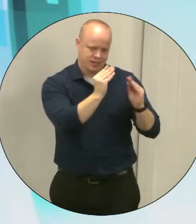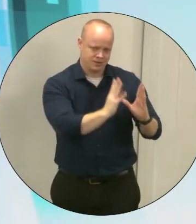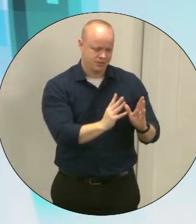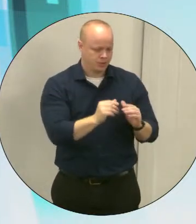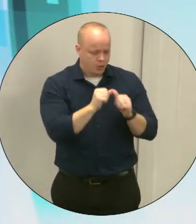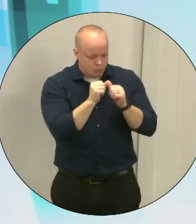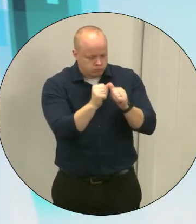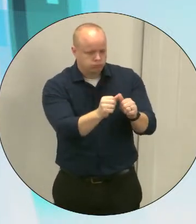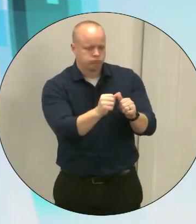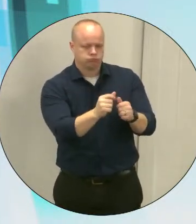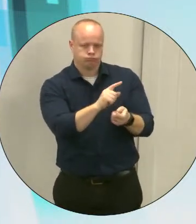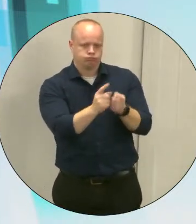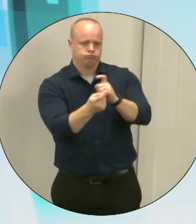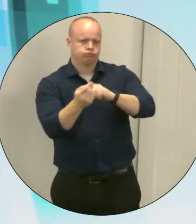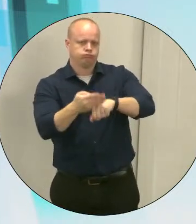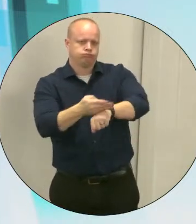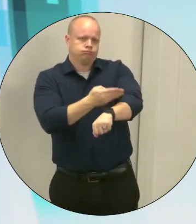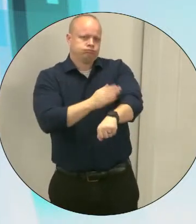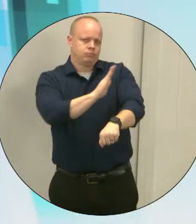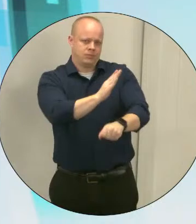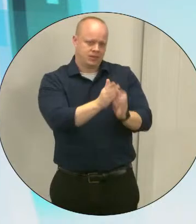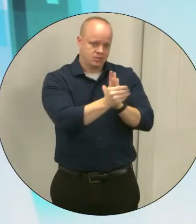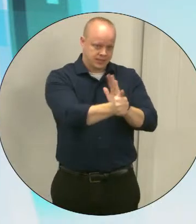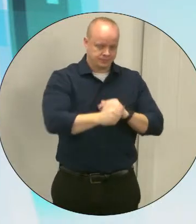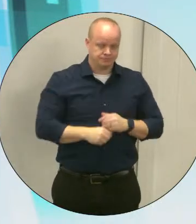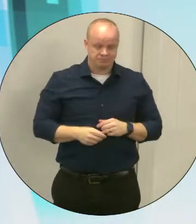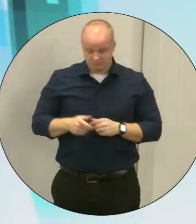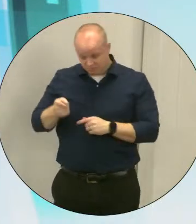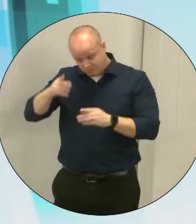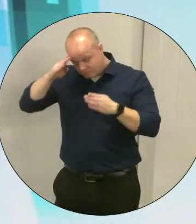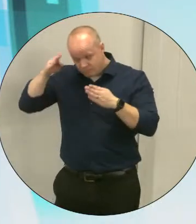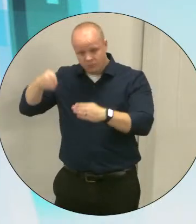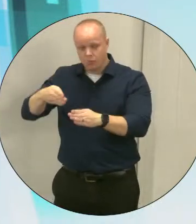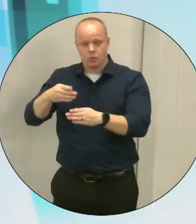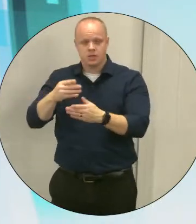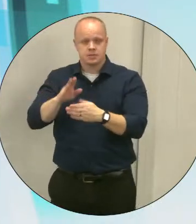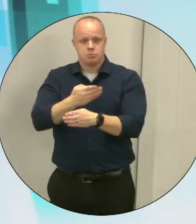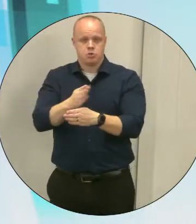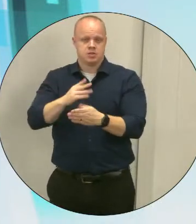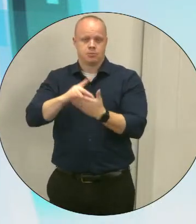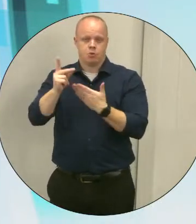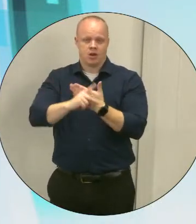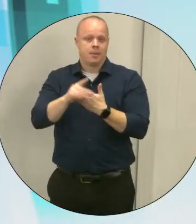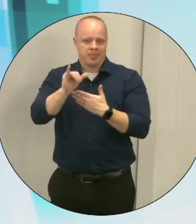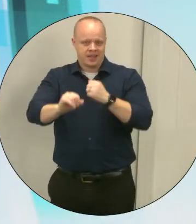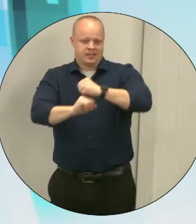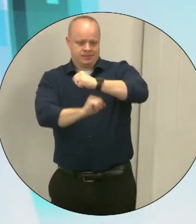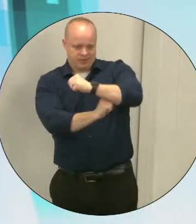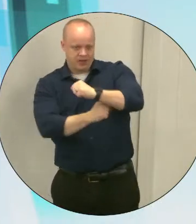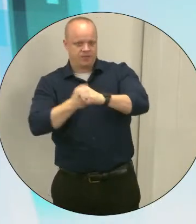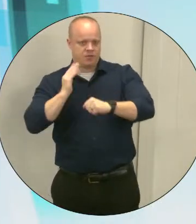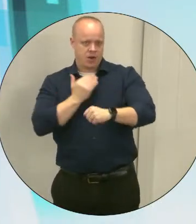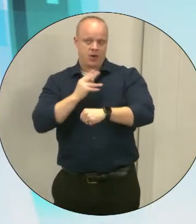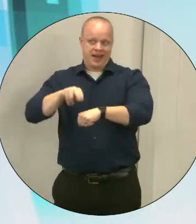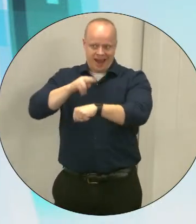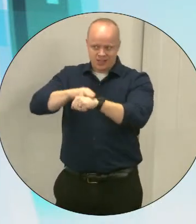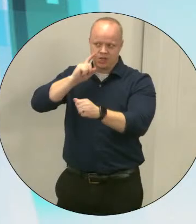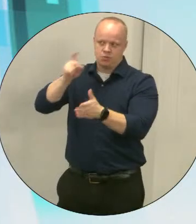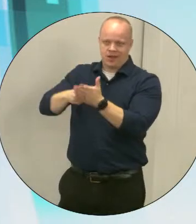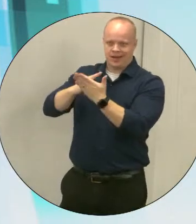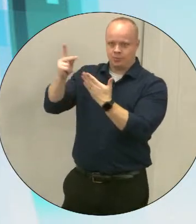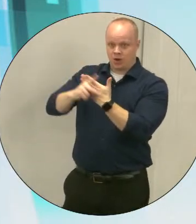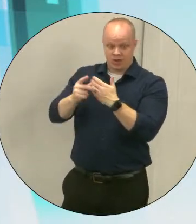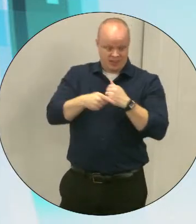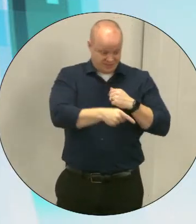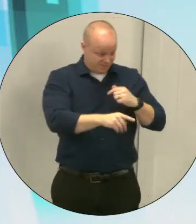their craft. A strong elementary music program is the foundation for our nationally recognized secondary programs. Without it, those programs